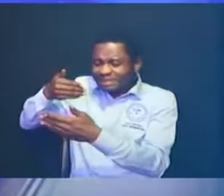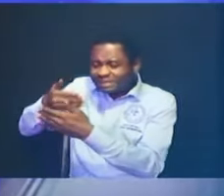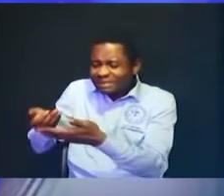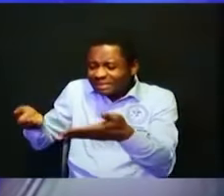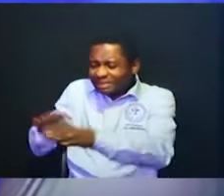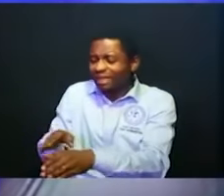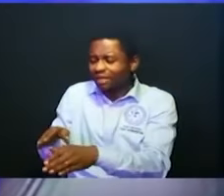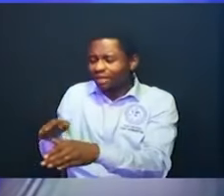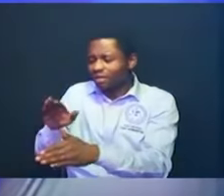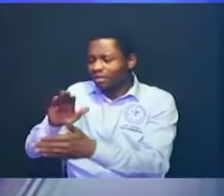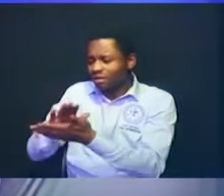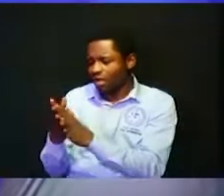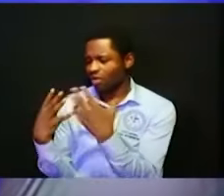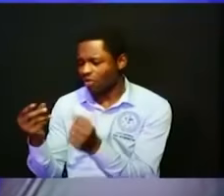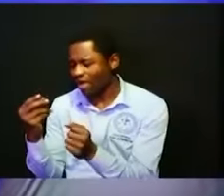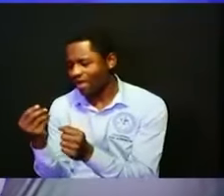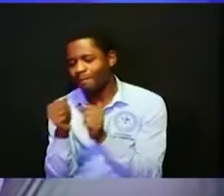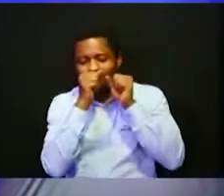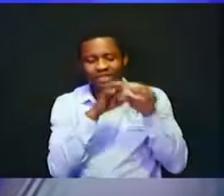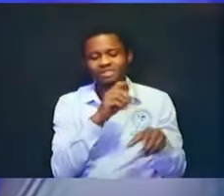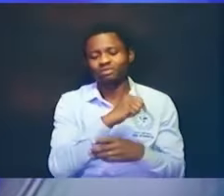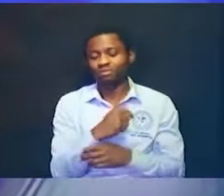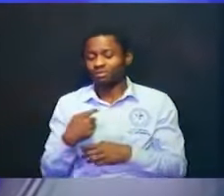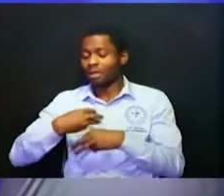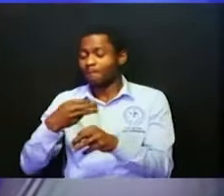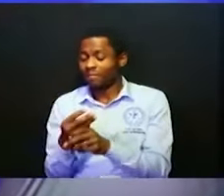me and made the Widow's heart